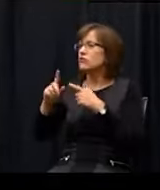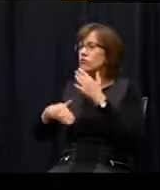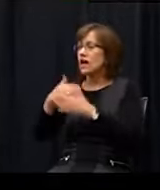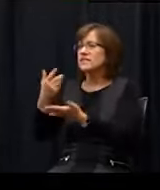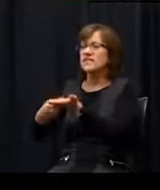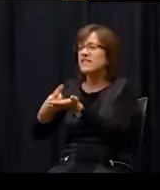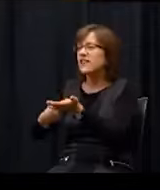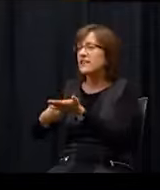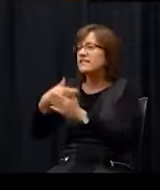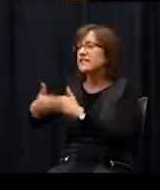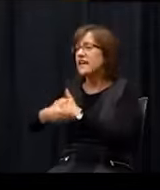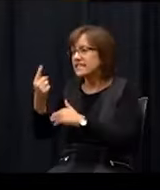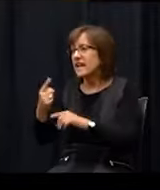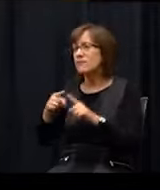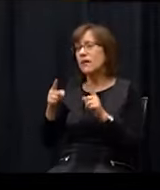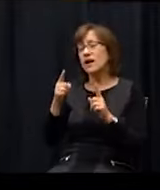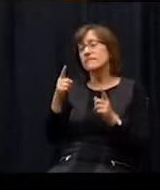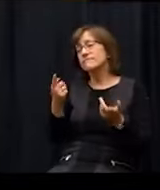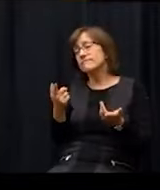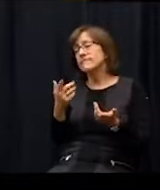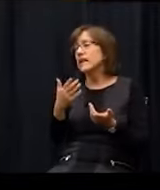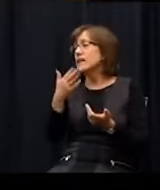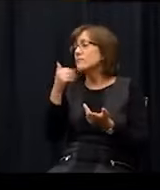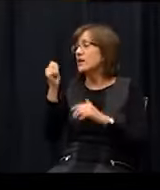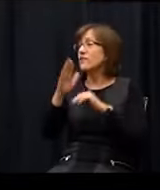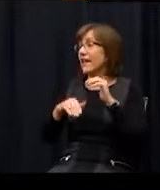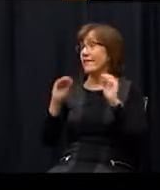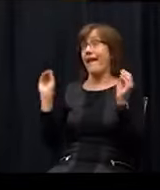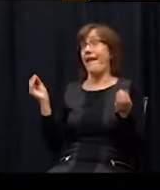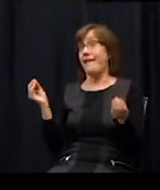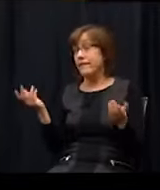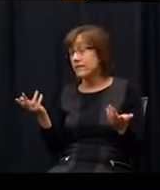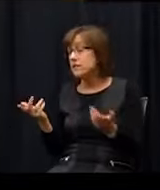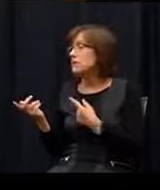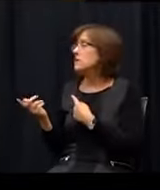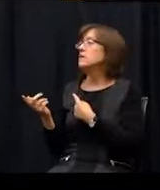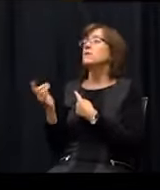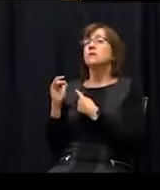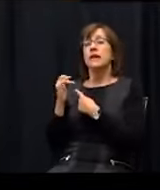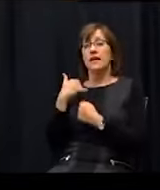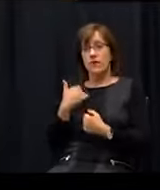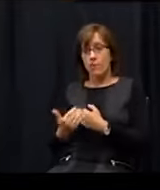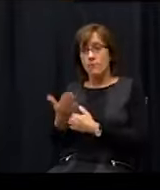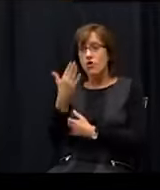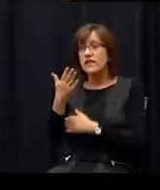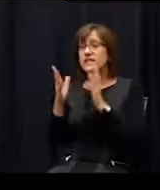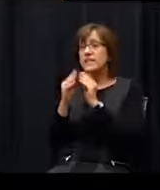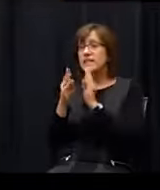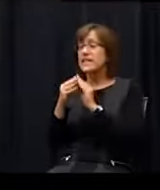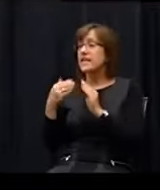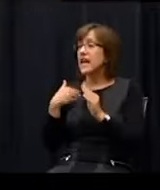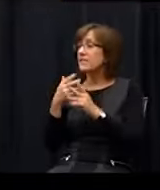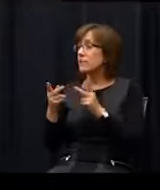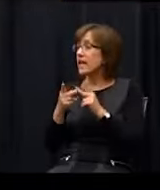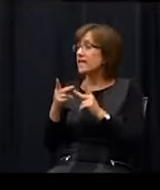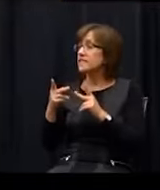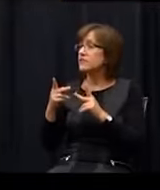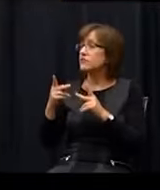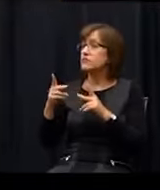it's still, I think, better than not having. Yeah, not having. So having a morning meeting, having a place to take a break,